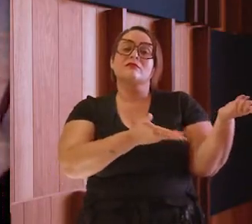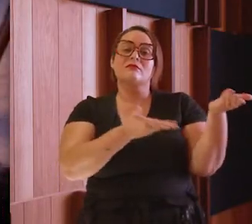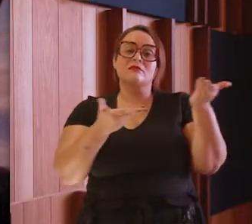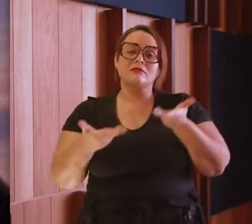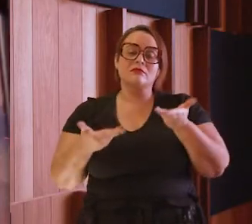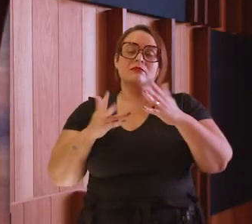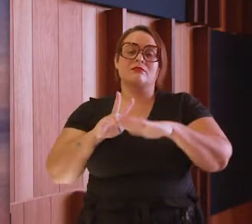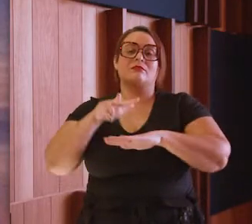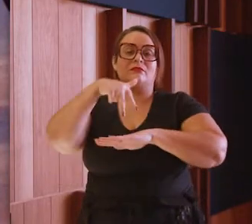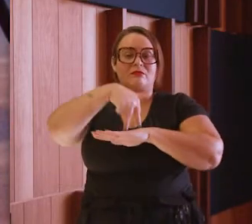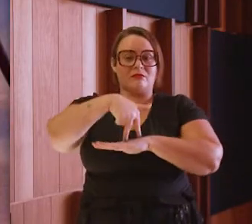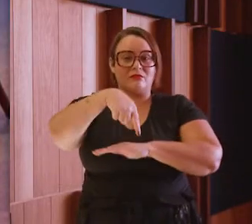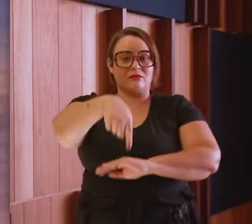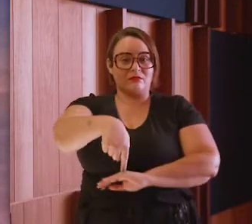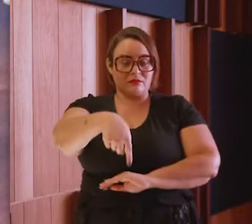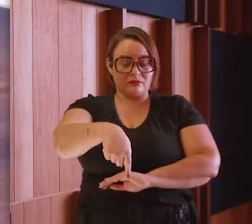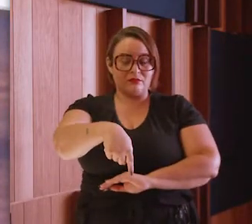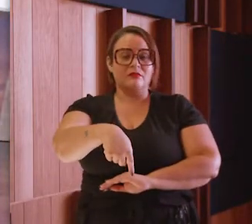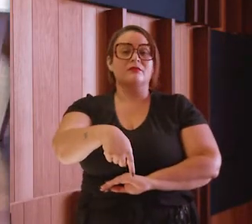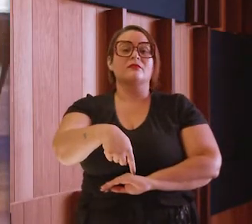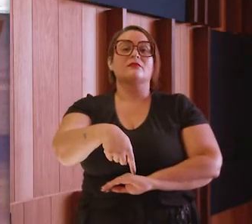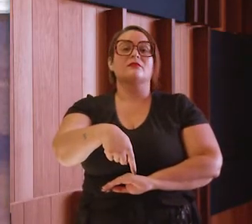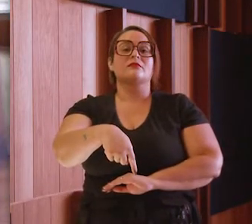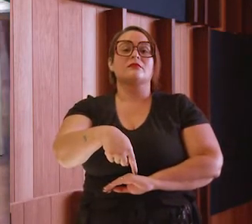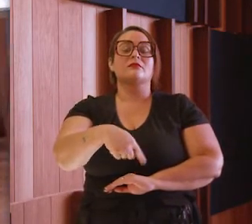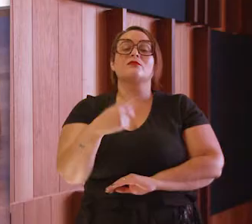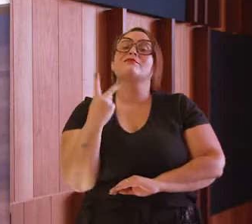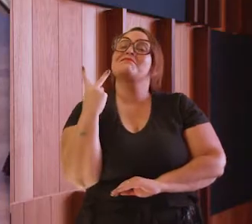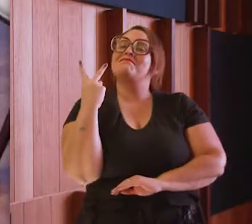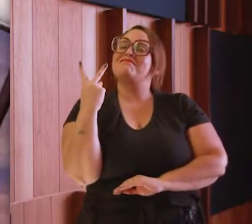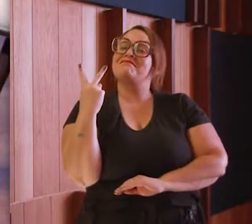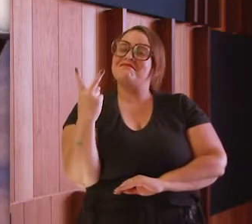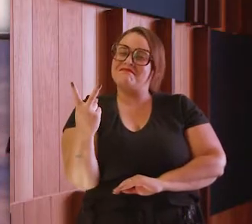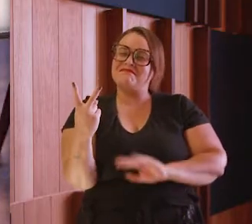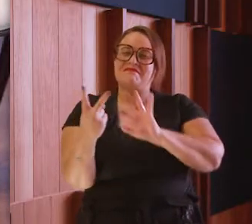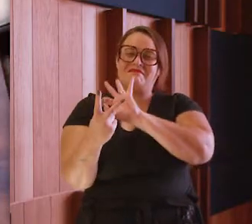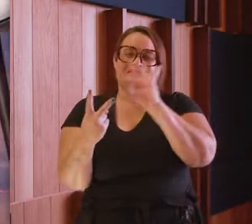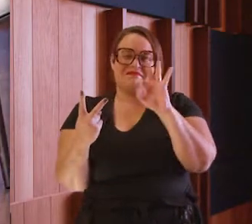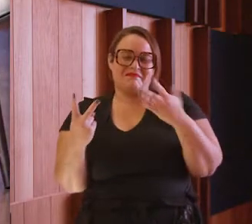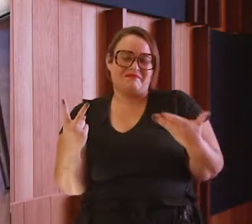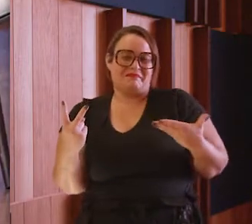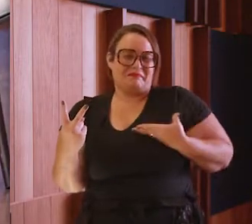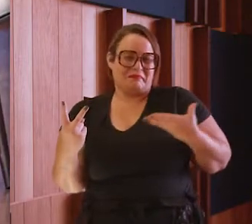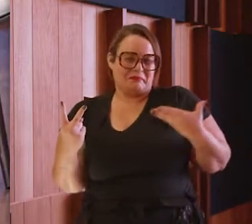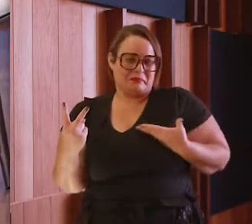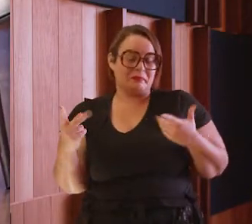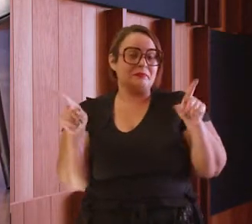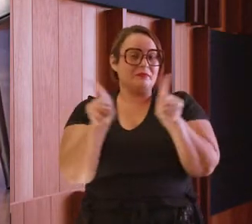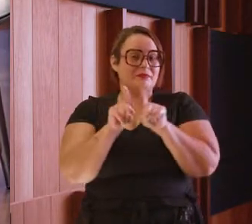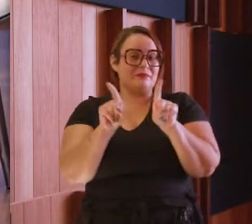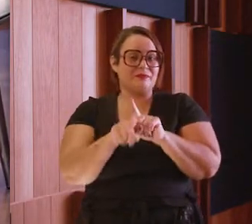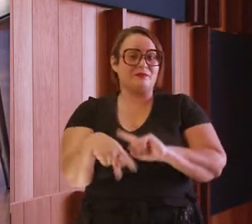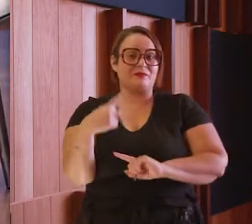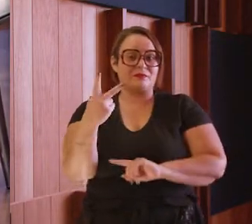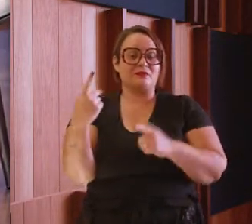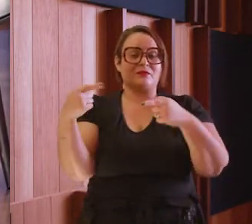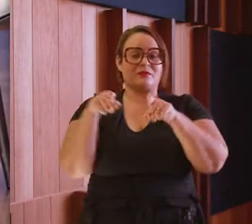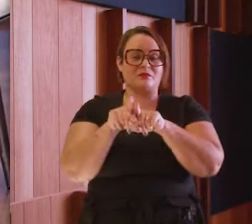stage two great friends and two great partners. Horacio